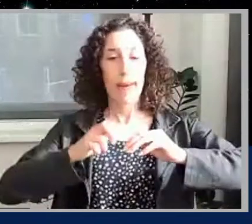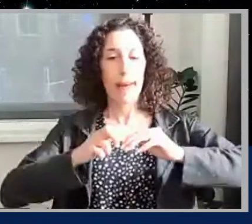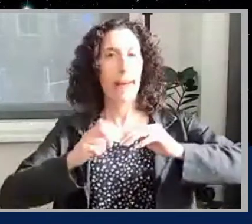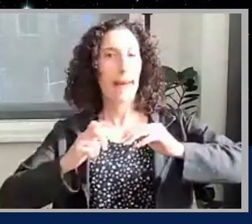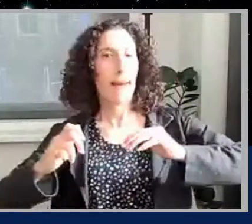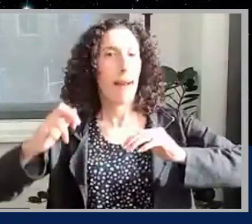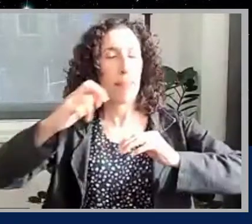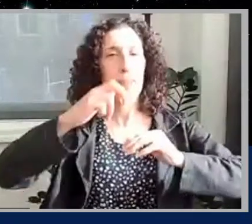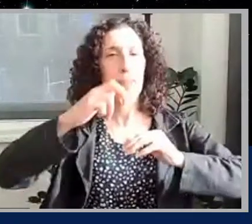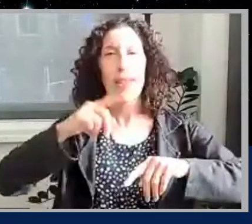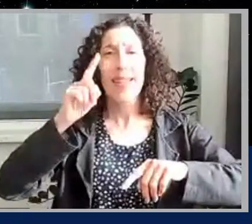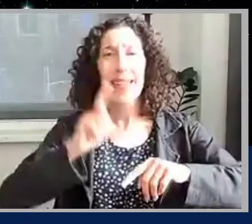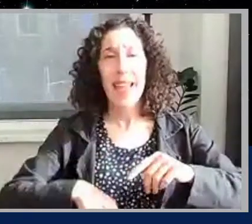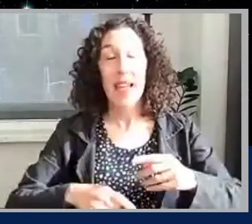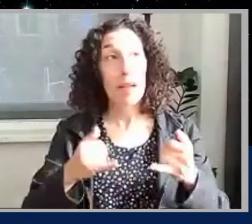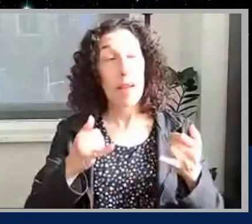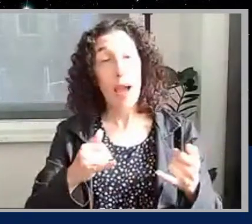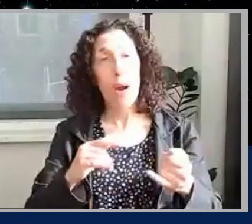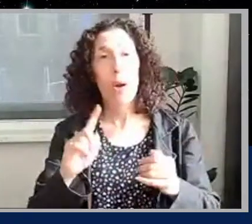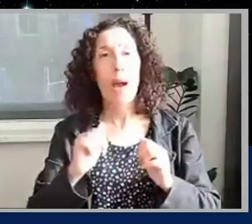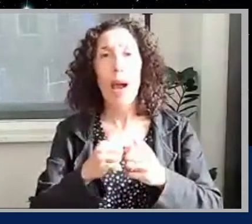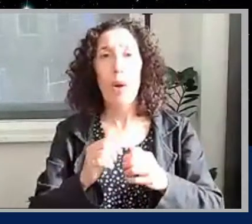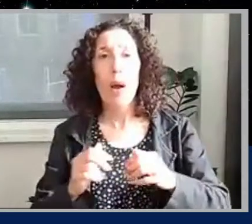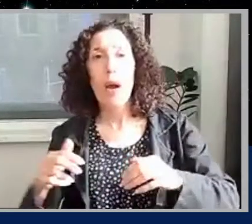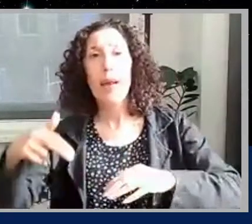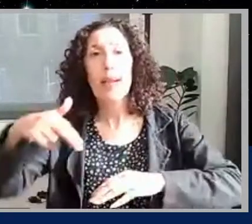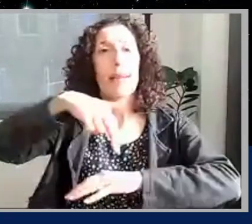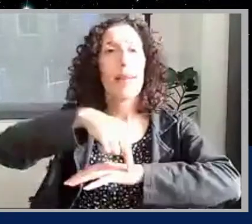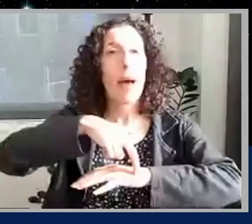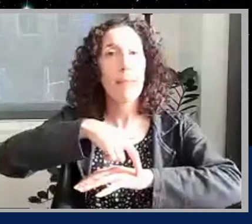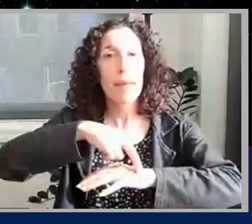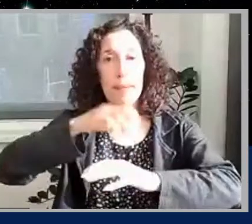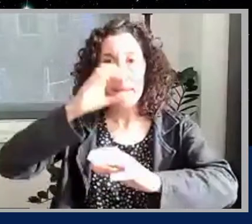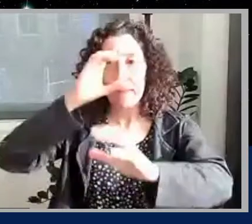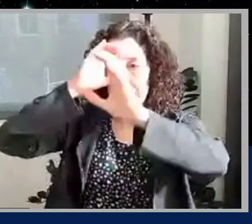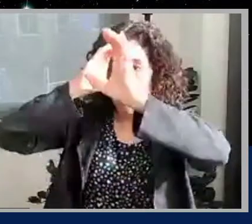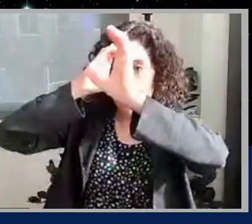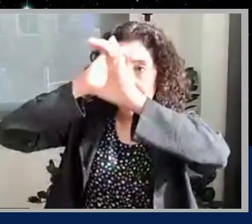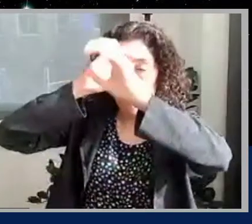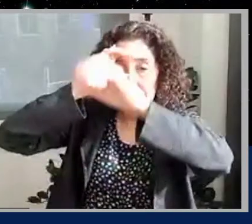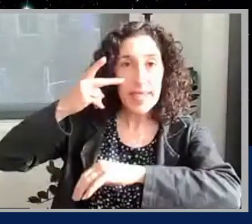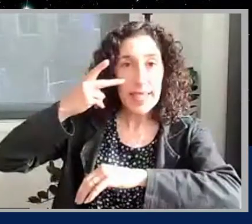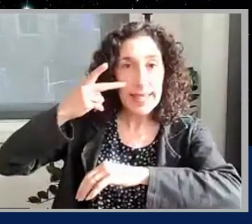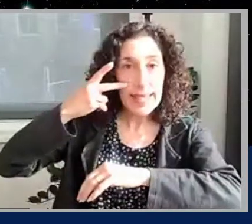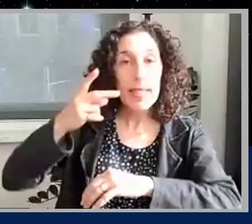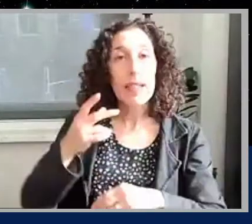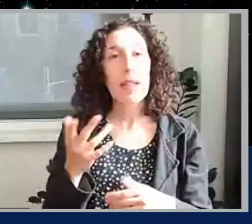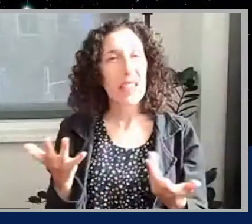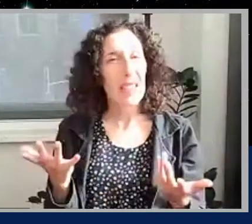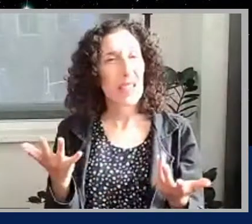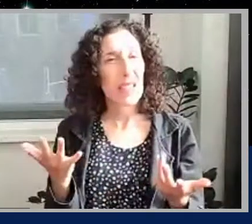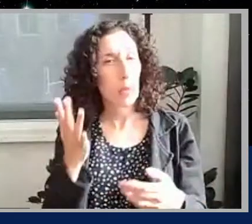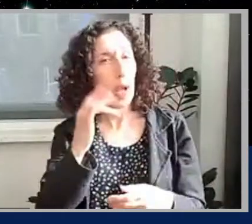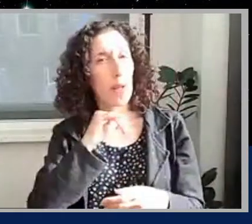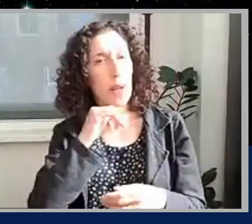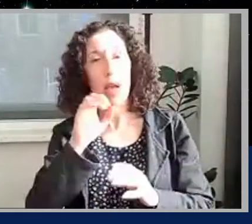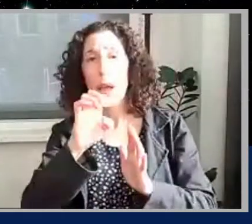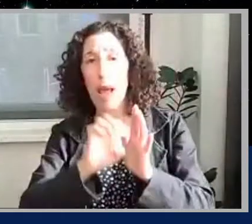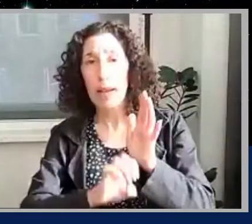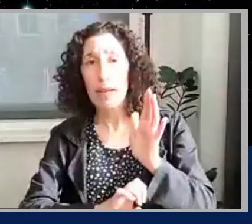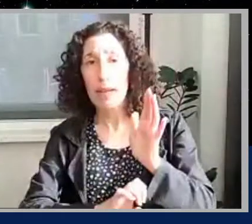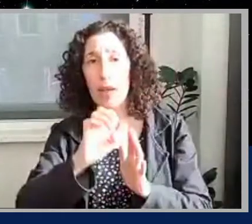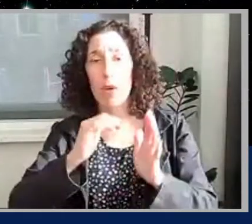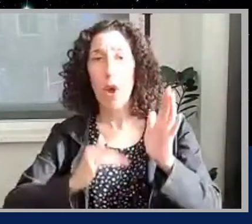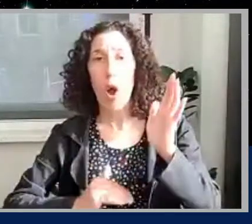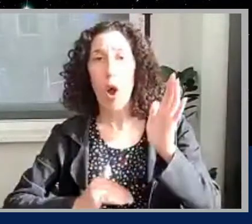a barrier for someone to walk the stairs, but for anyone who needed to transport like large pieces of equipment, kind of what you were saying, Kimberly, like the cut